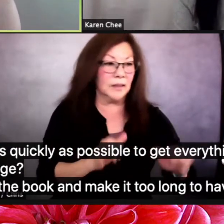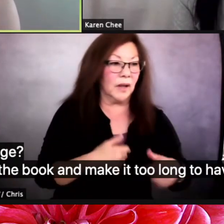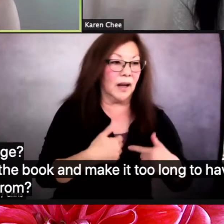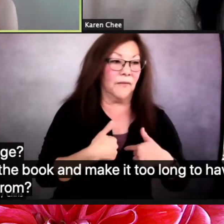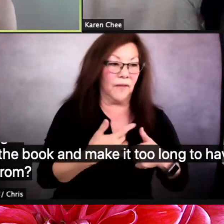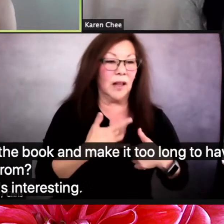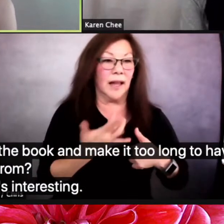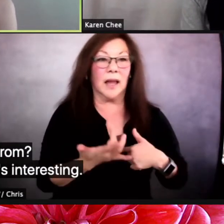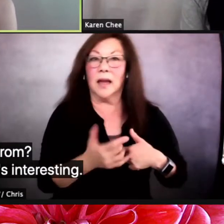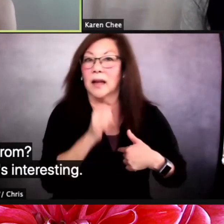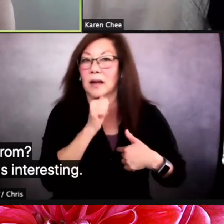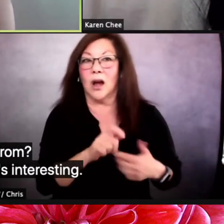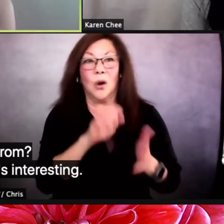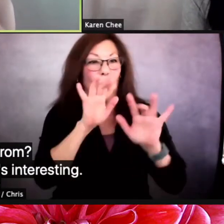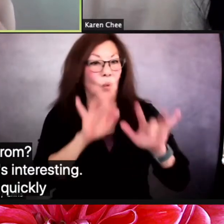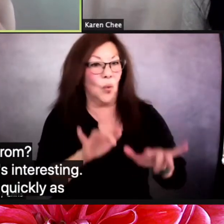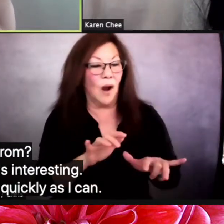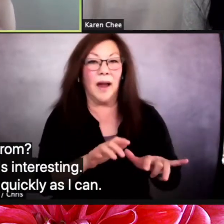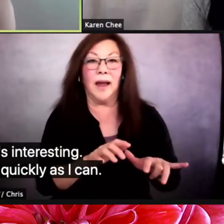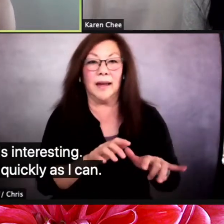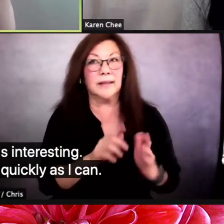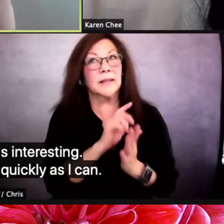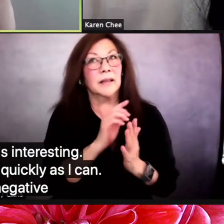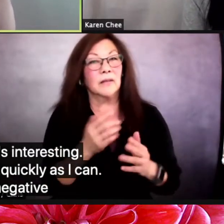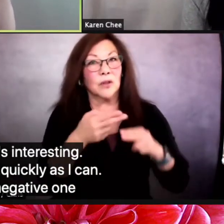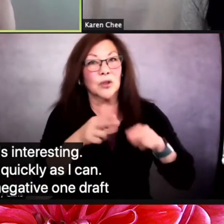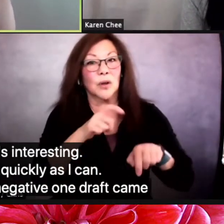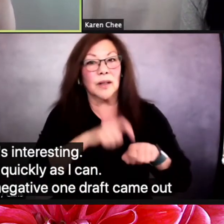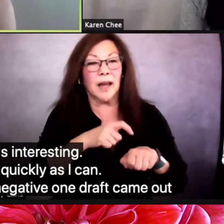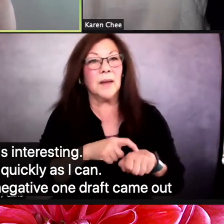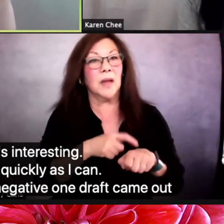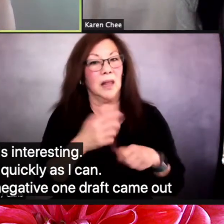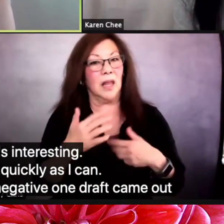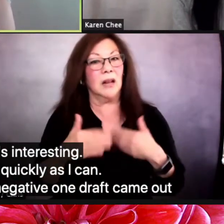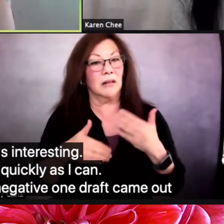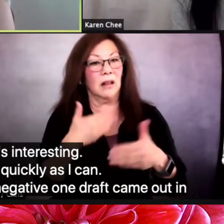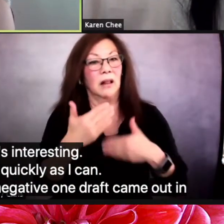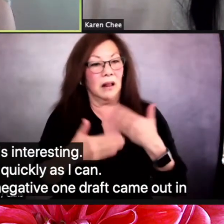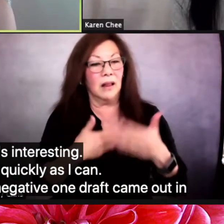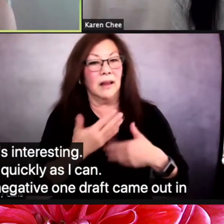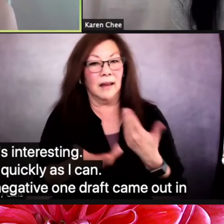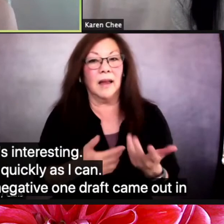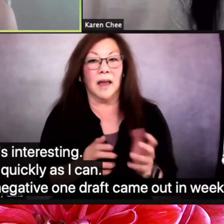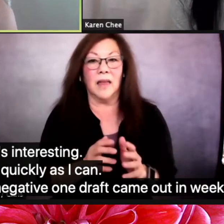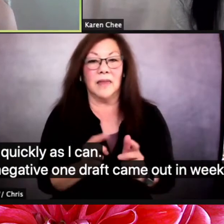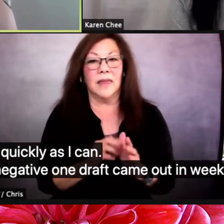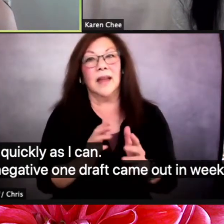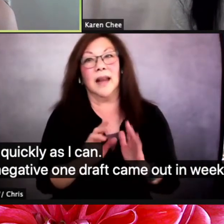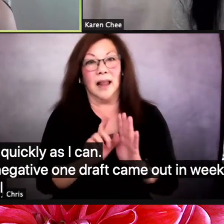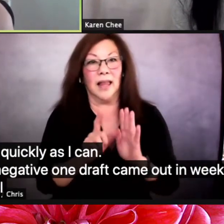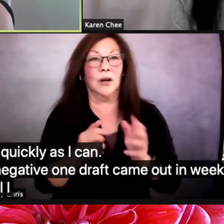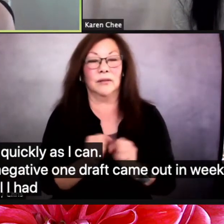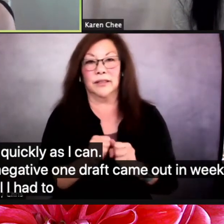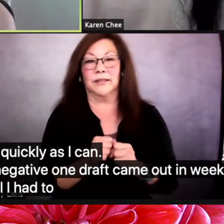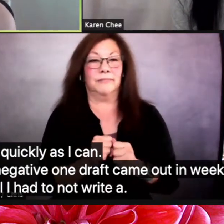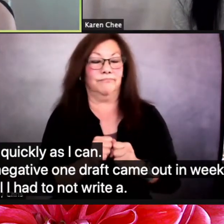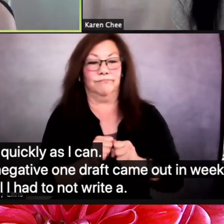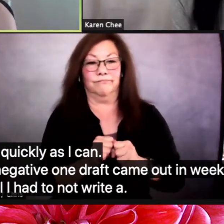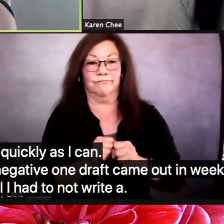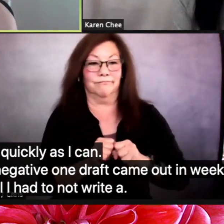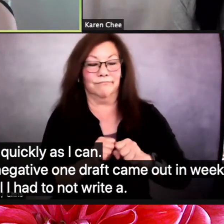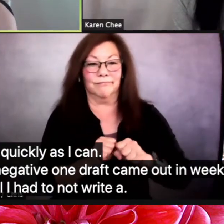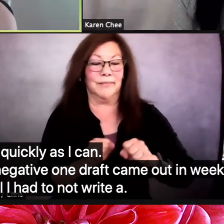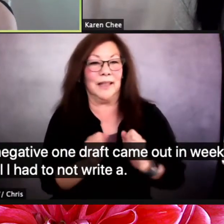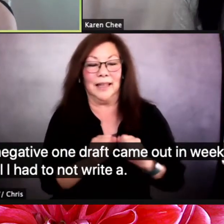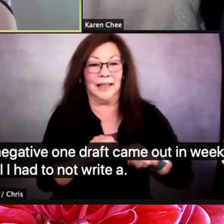had to like not write for a period of time, let it kind of build up ahead of steam, and then let it all explode out on the page in a shorter period